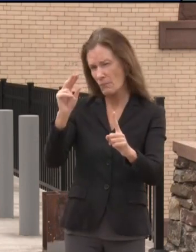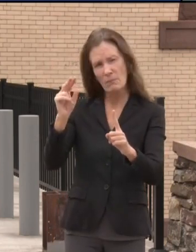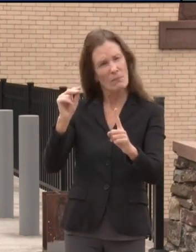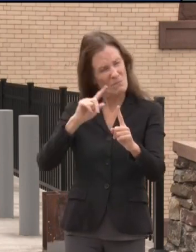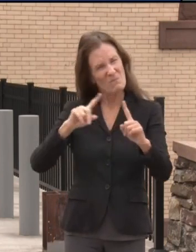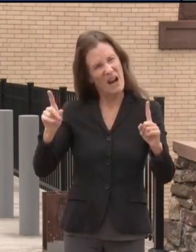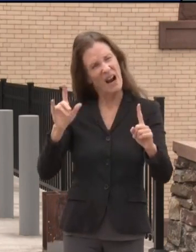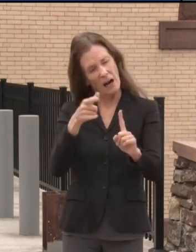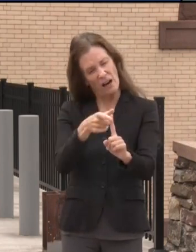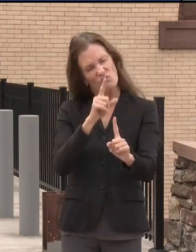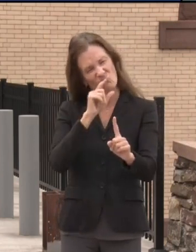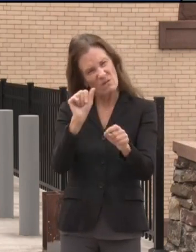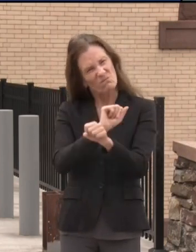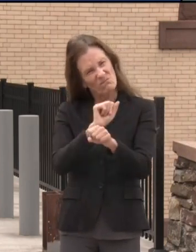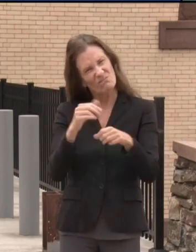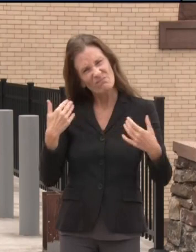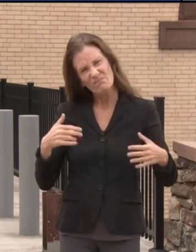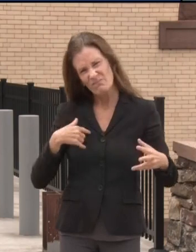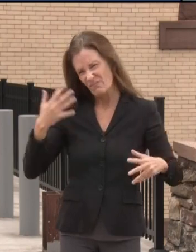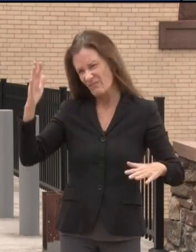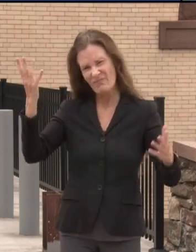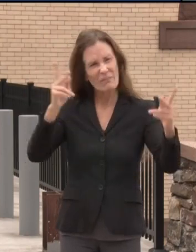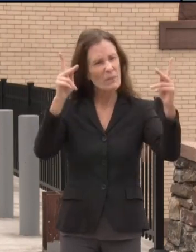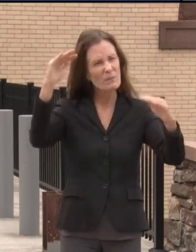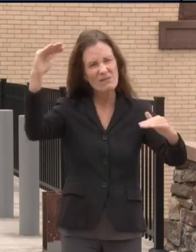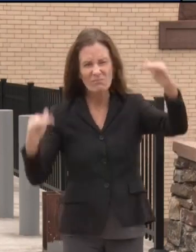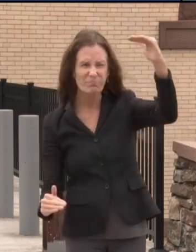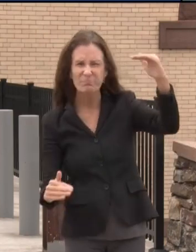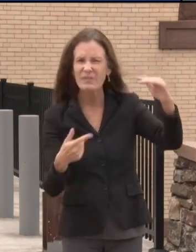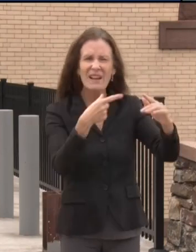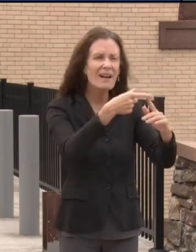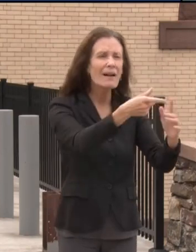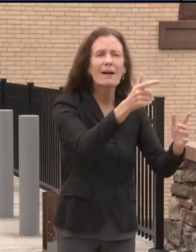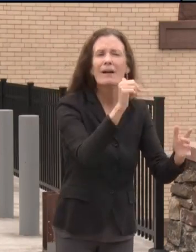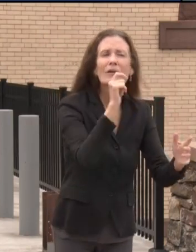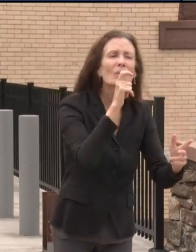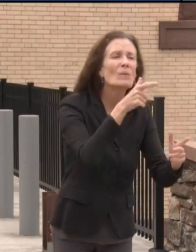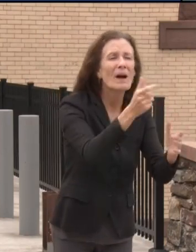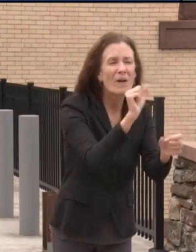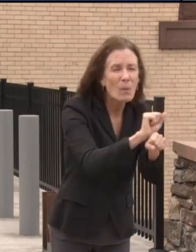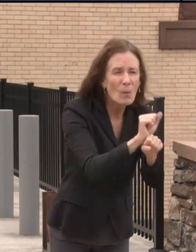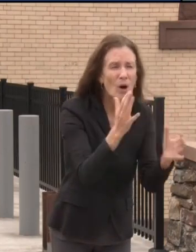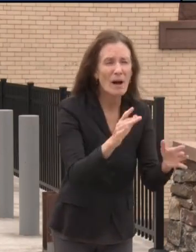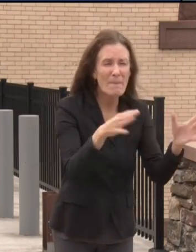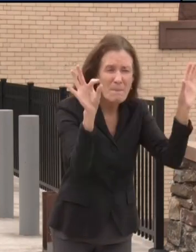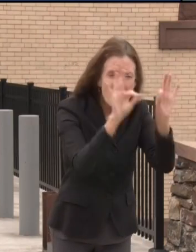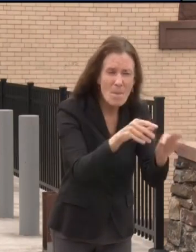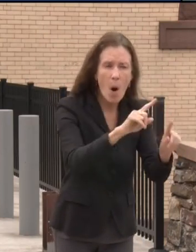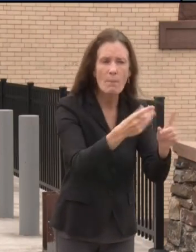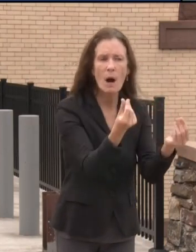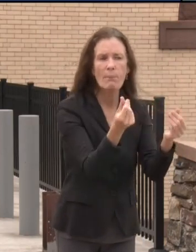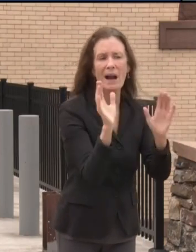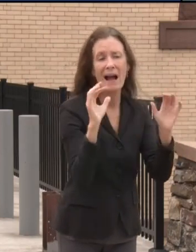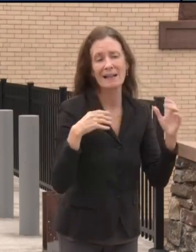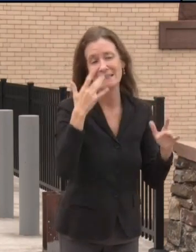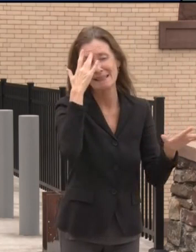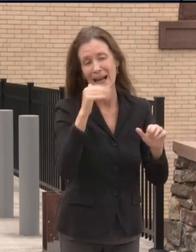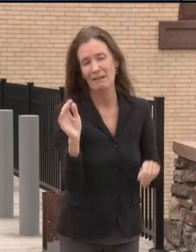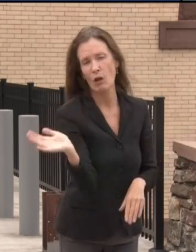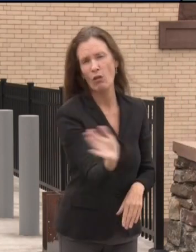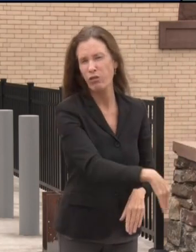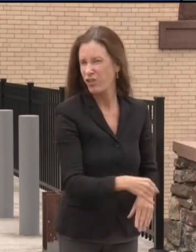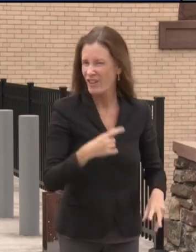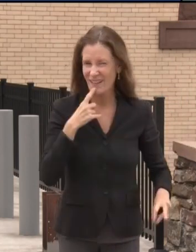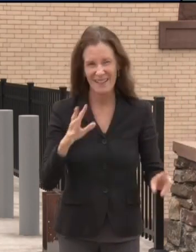most get the least. Now, all that being said, I still have faith that in the long run, we're going to get this right. If we